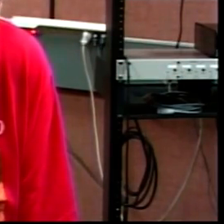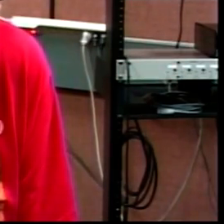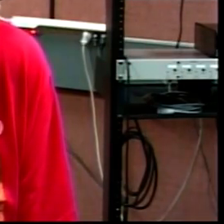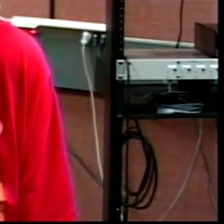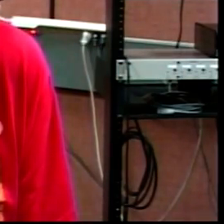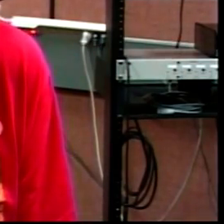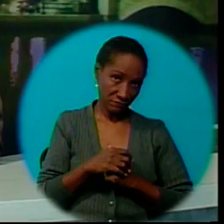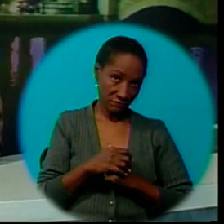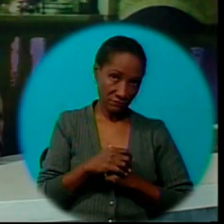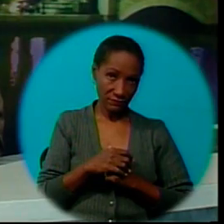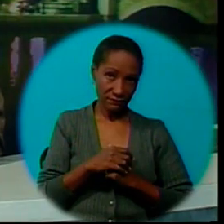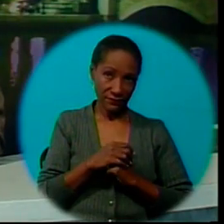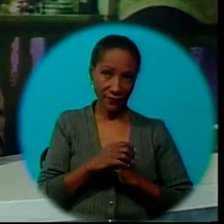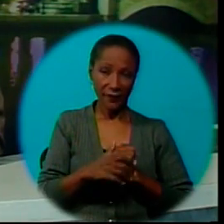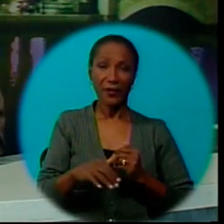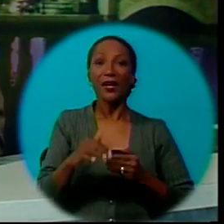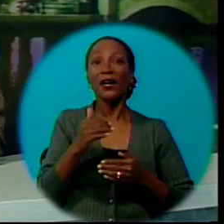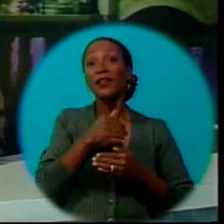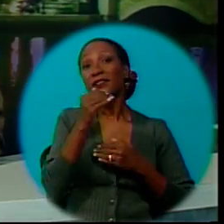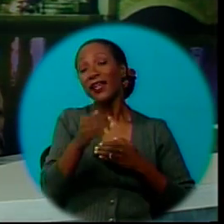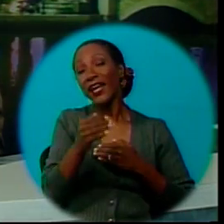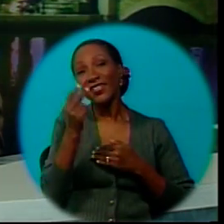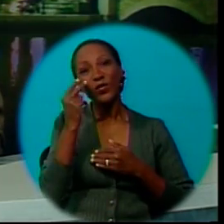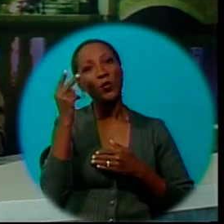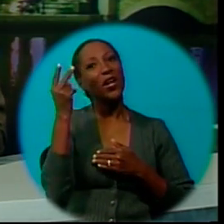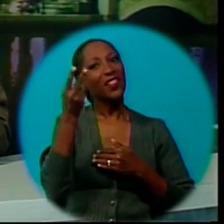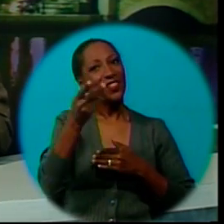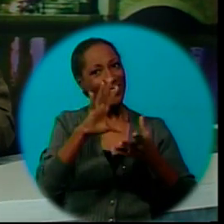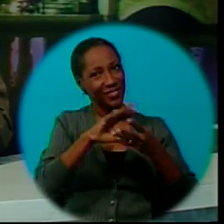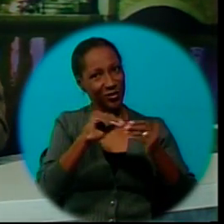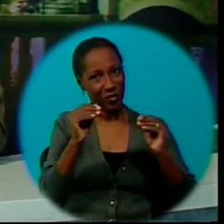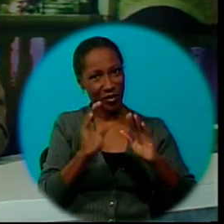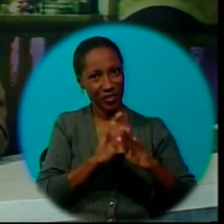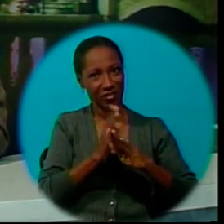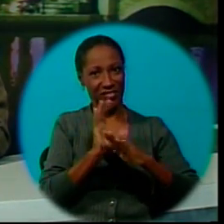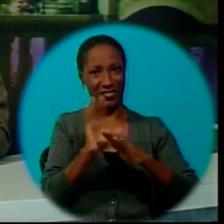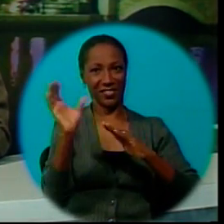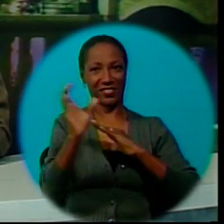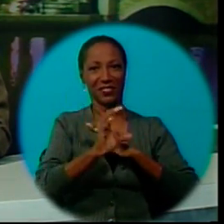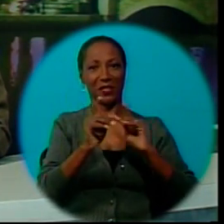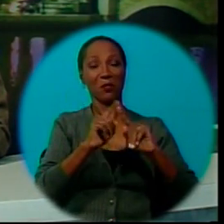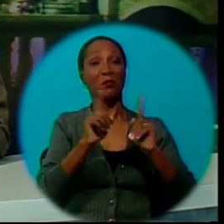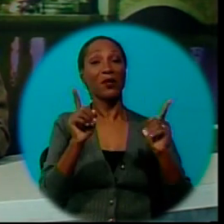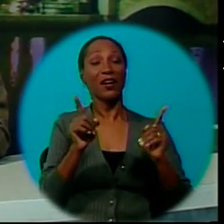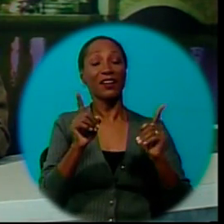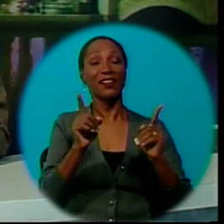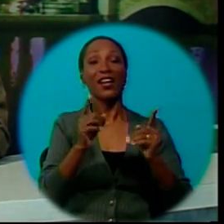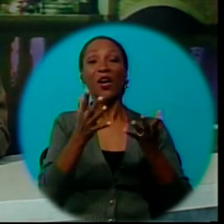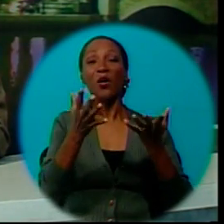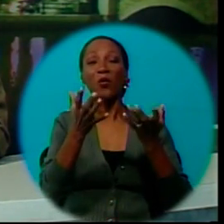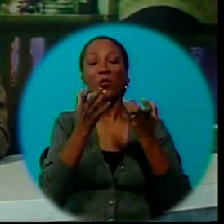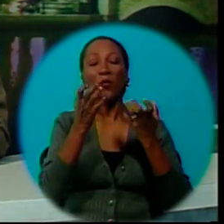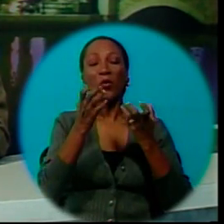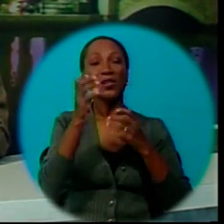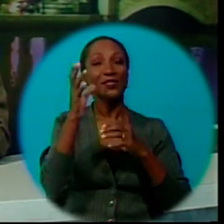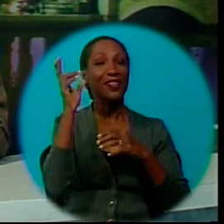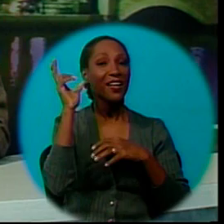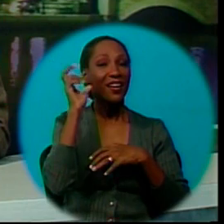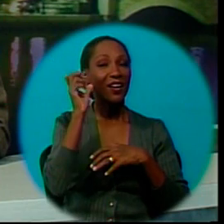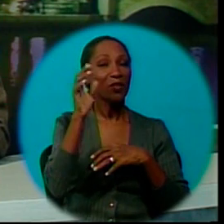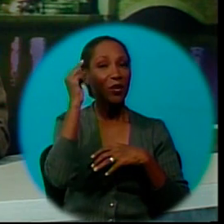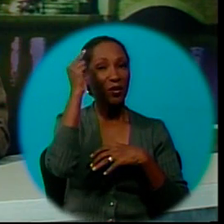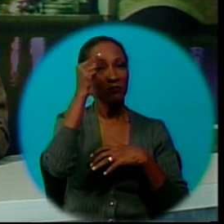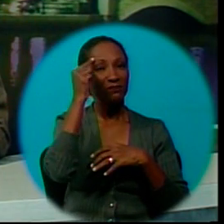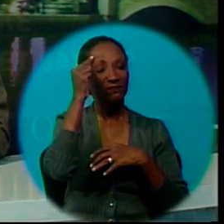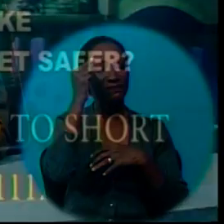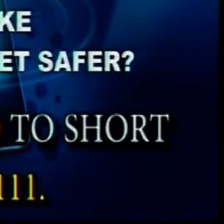what he did. Still to come, a look at some of the stories making headlines across the region. But first, a reminder that we want to hear from you on